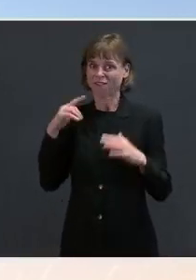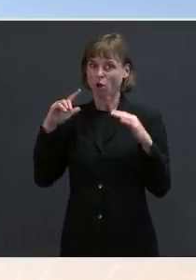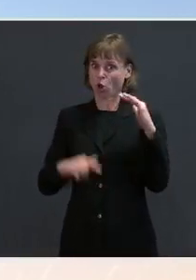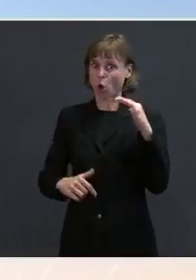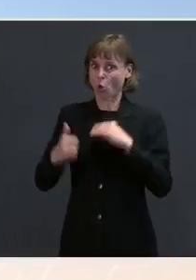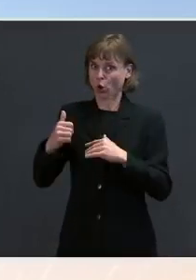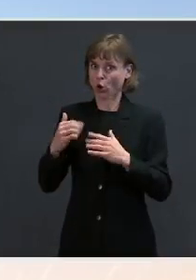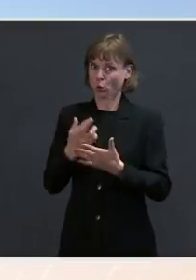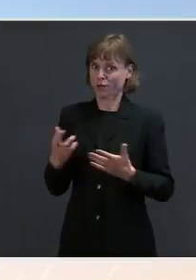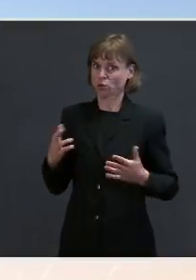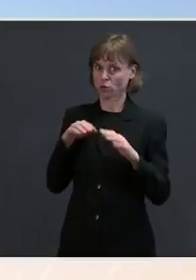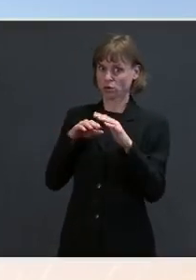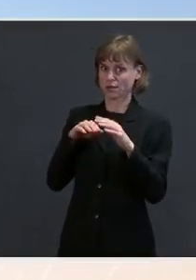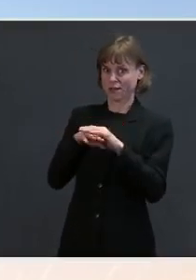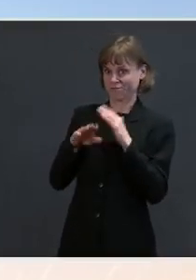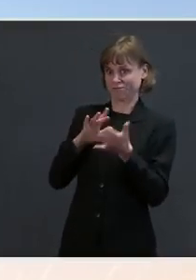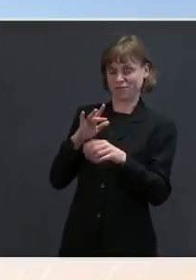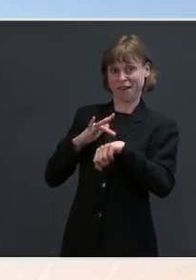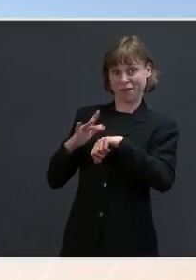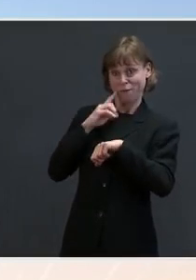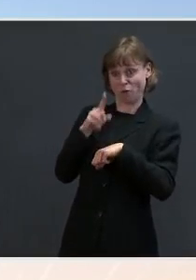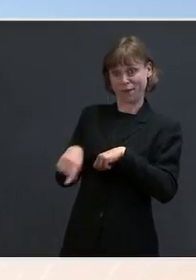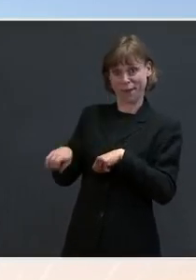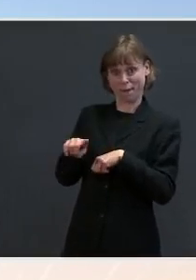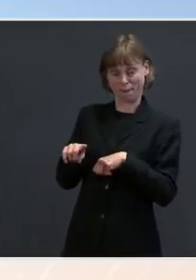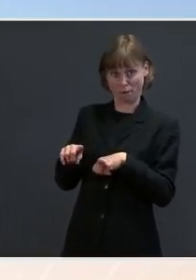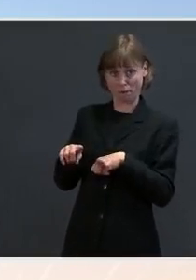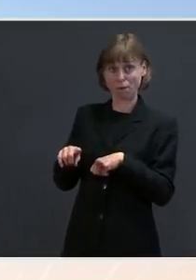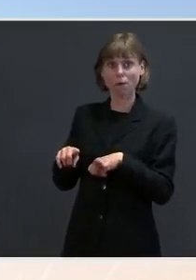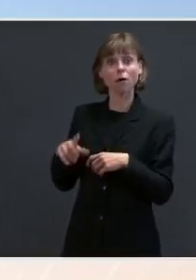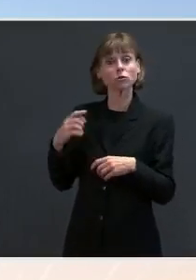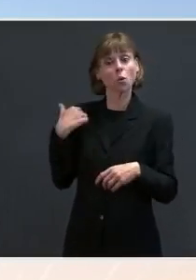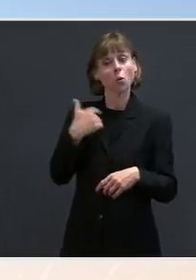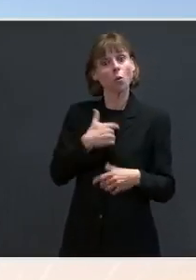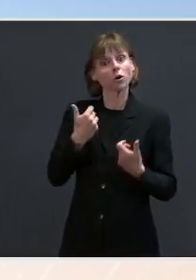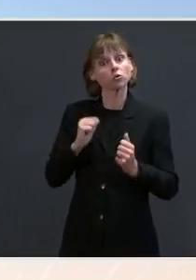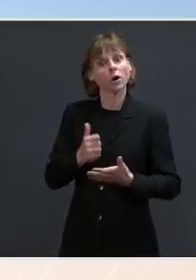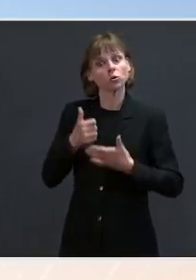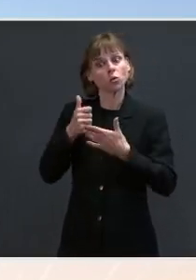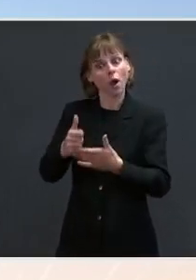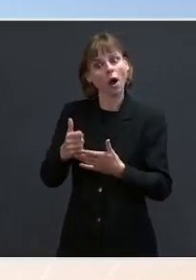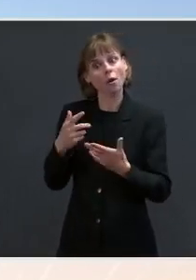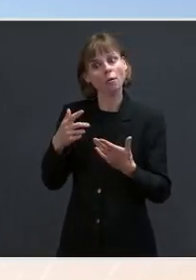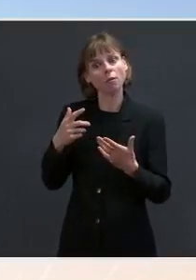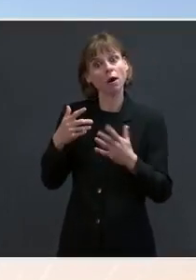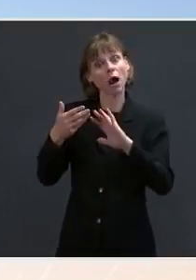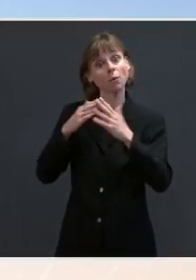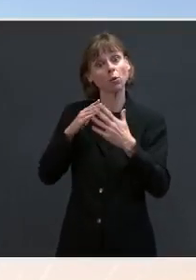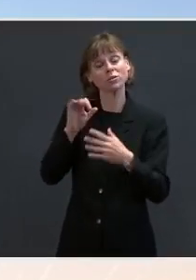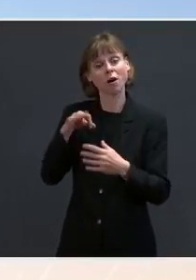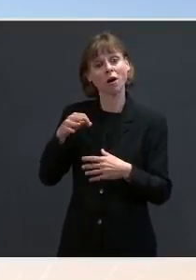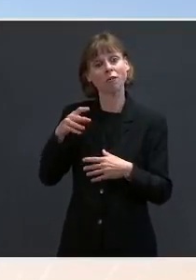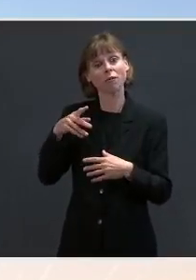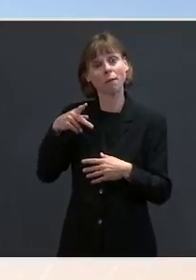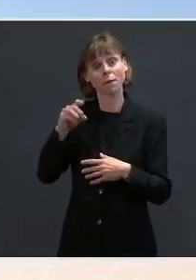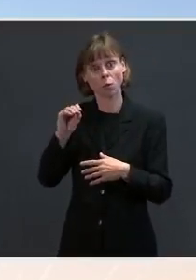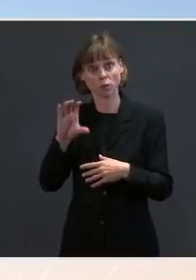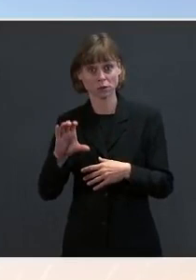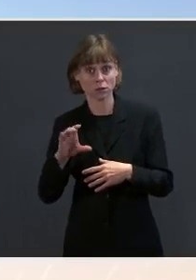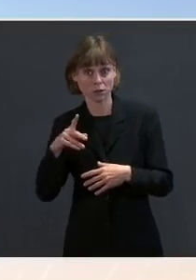this step is one that is meant to help communities of color, help students who are already